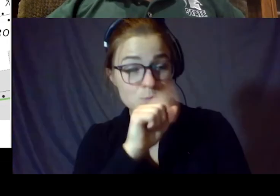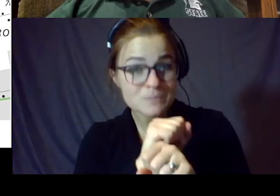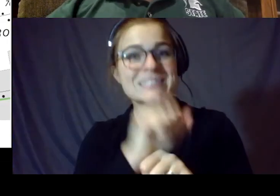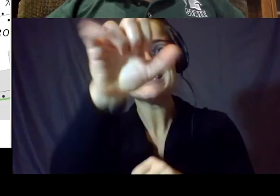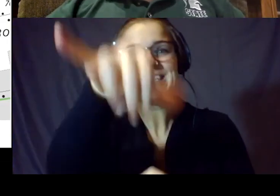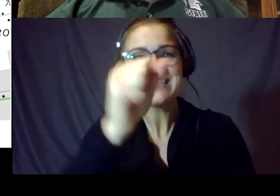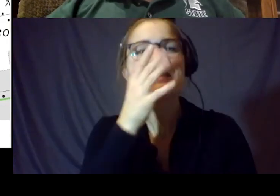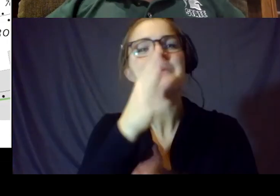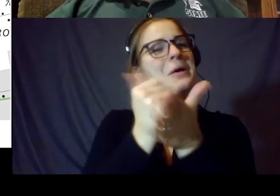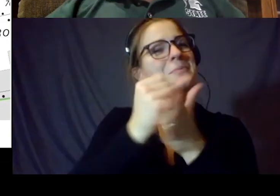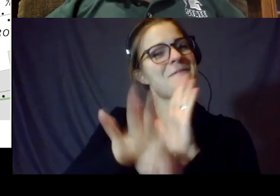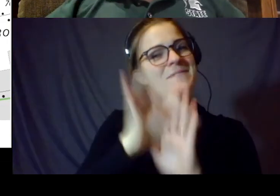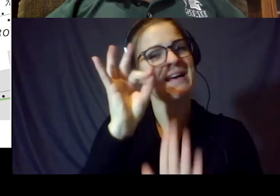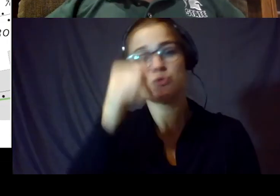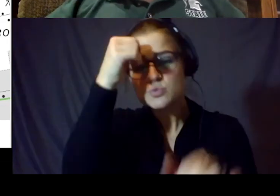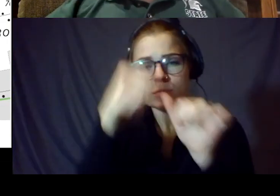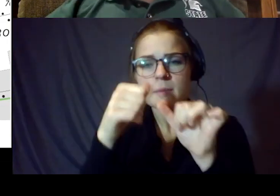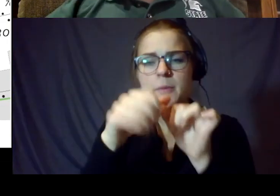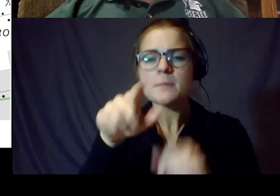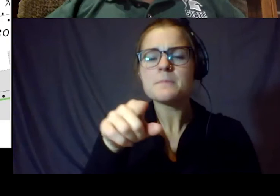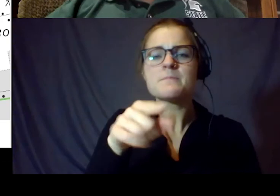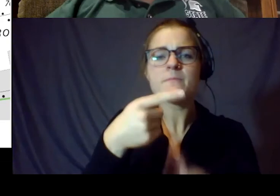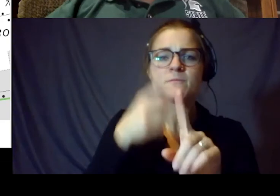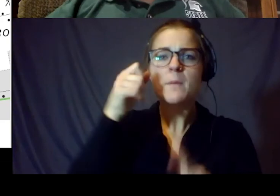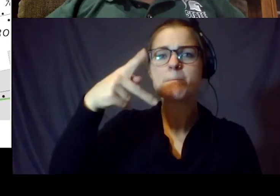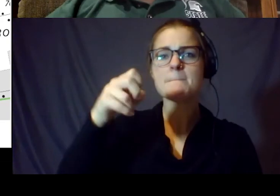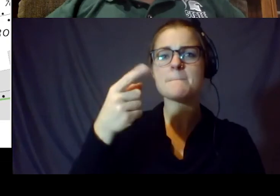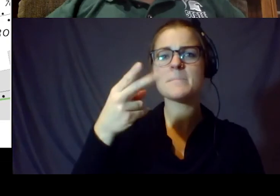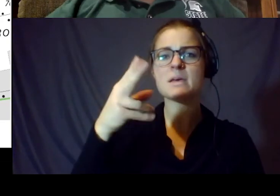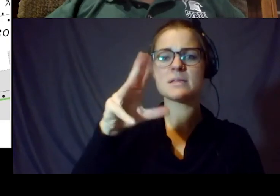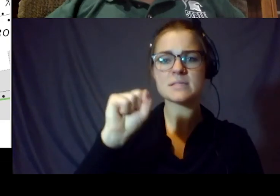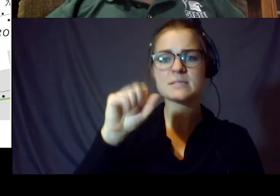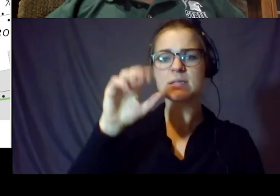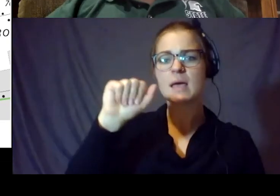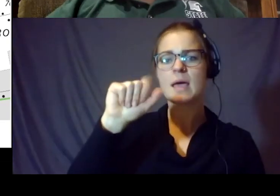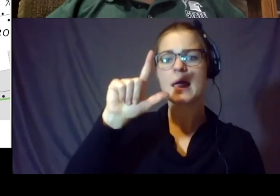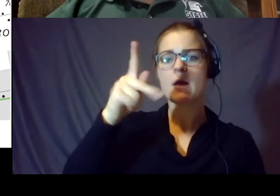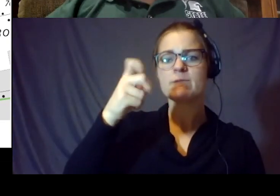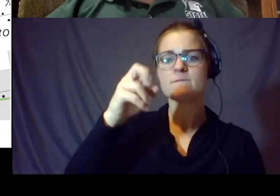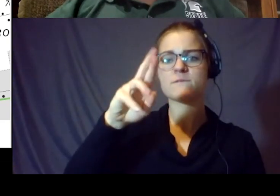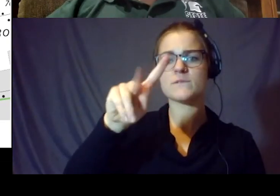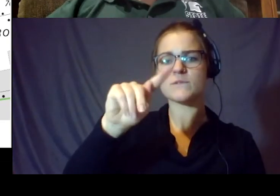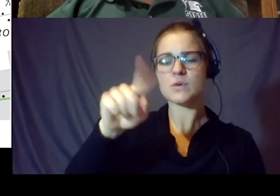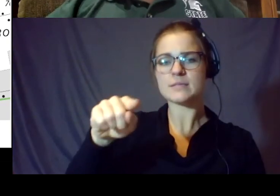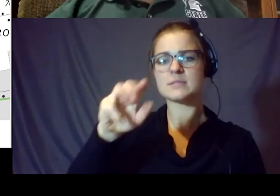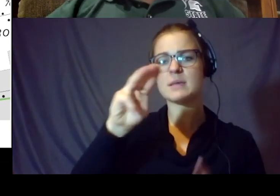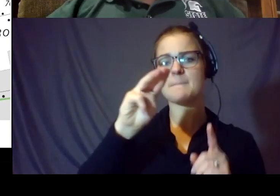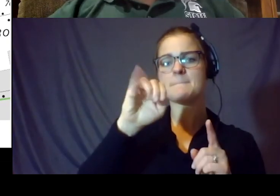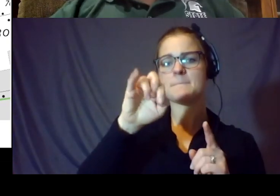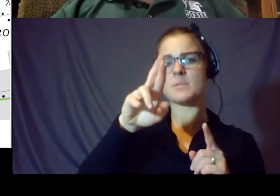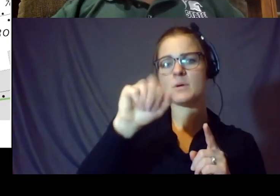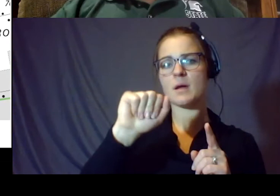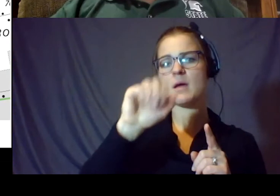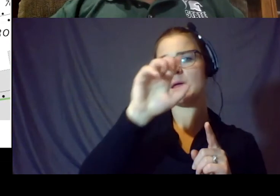it. Now, you remember this from Pegasus, Alpheratz, Merak, Almach, and Mirfak, those up here in